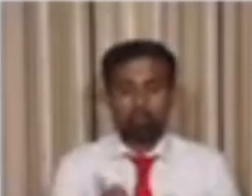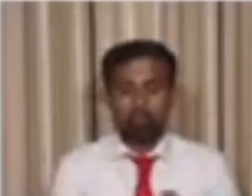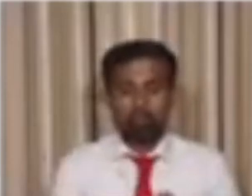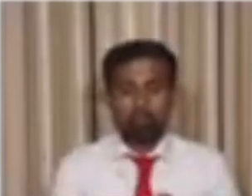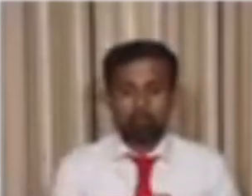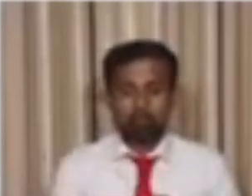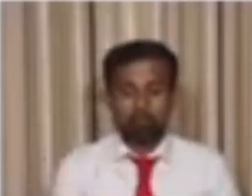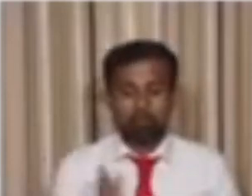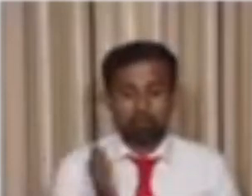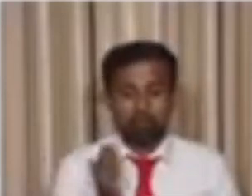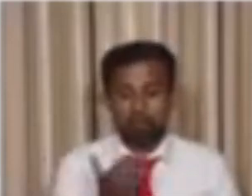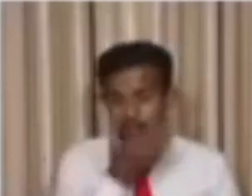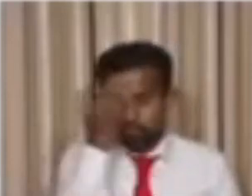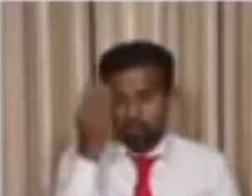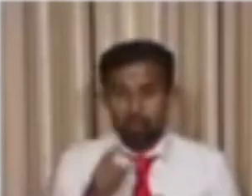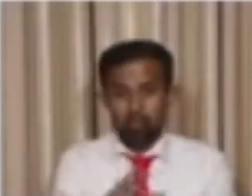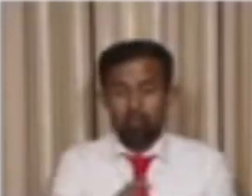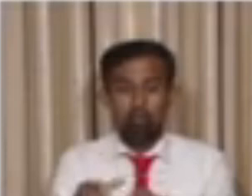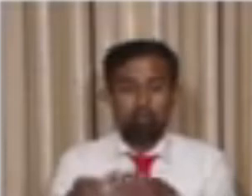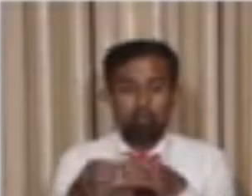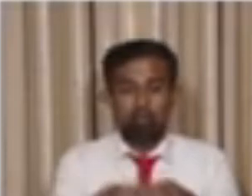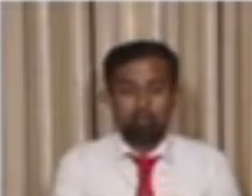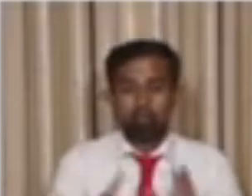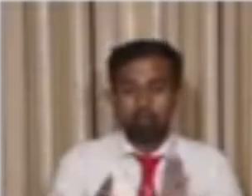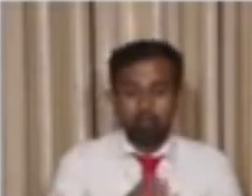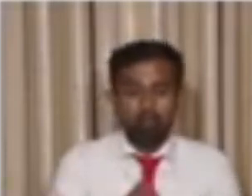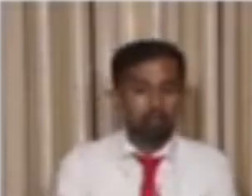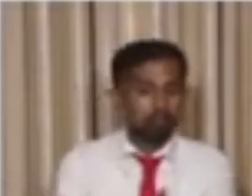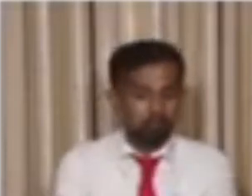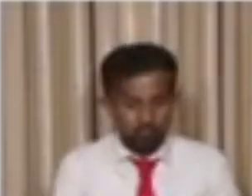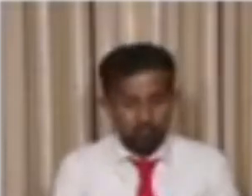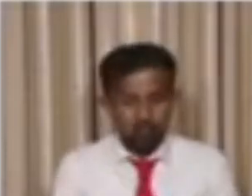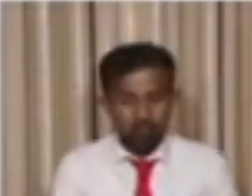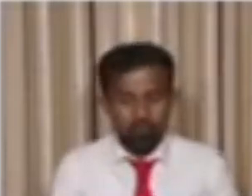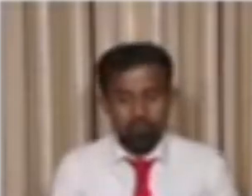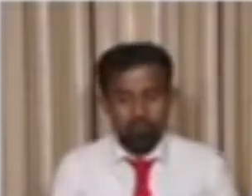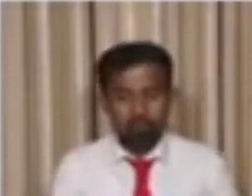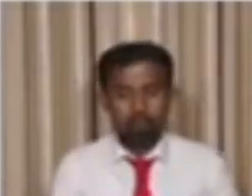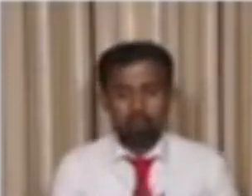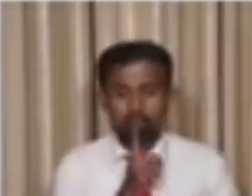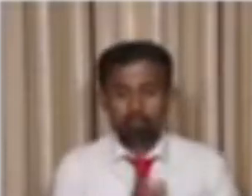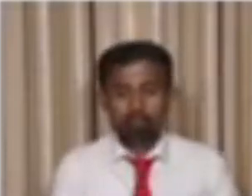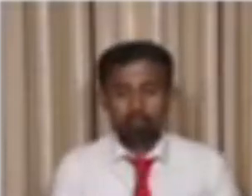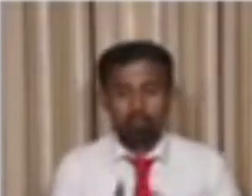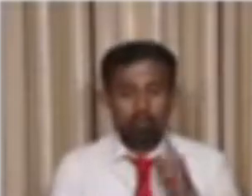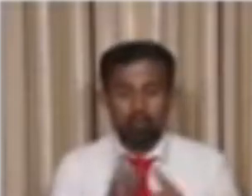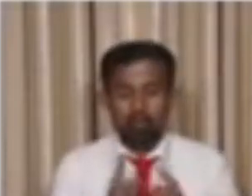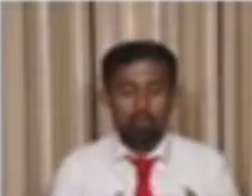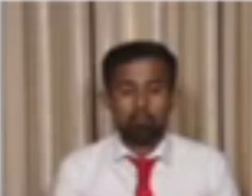government. And when negotiations commenced, we put as a